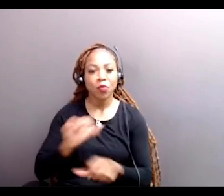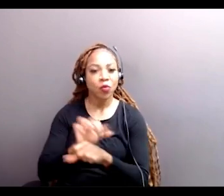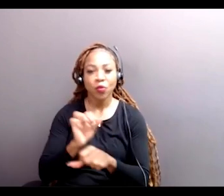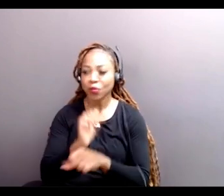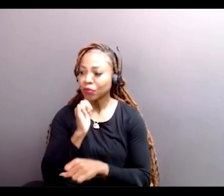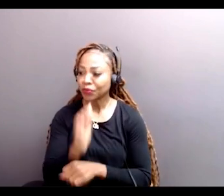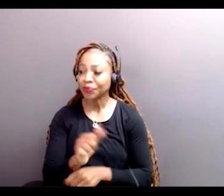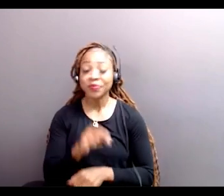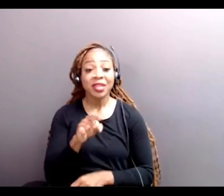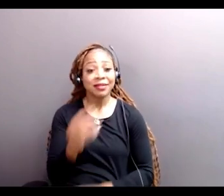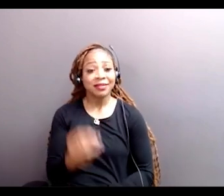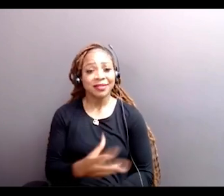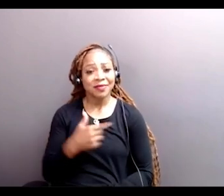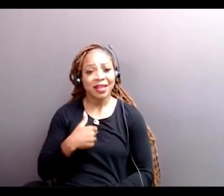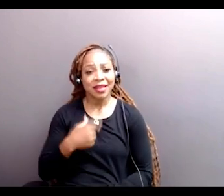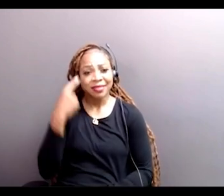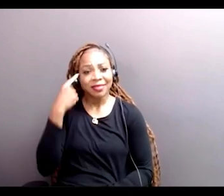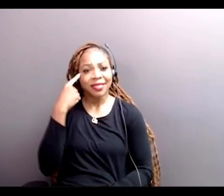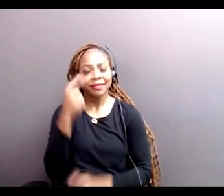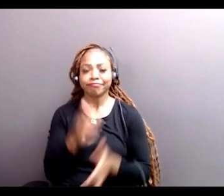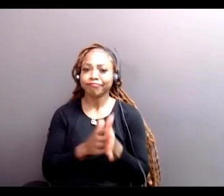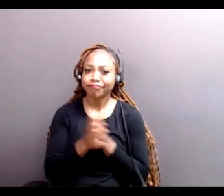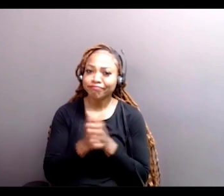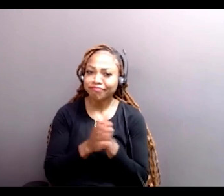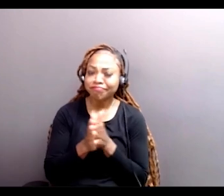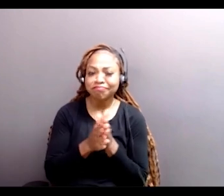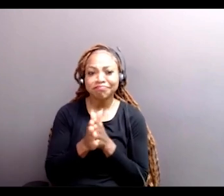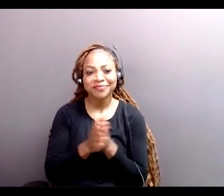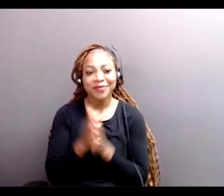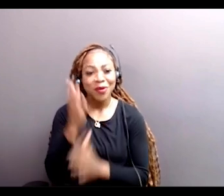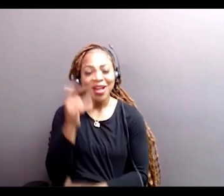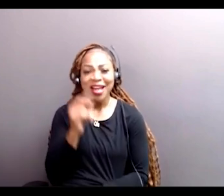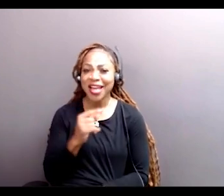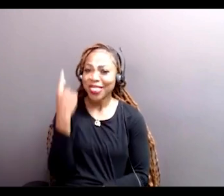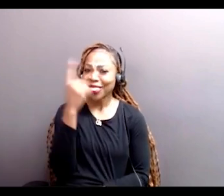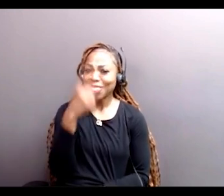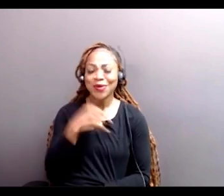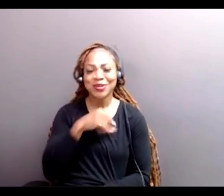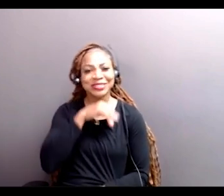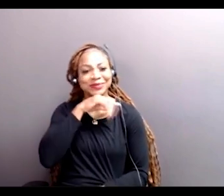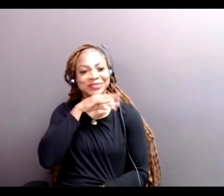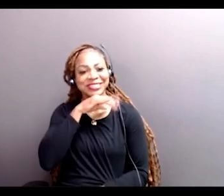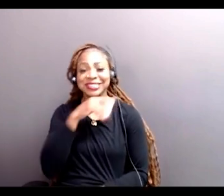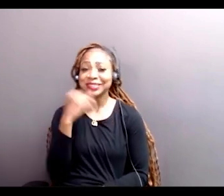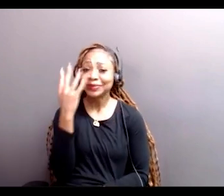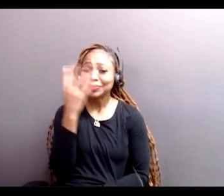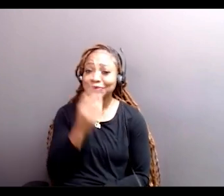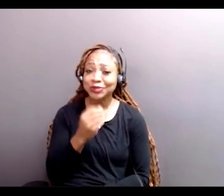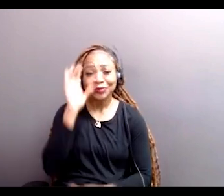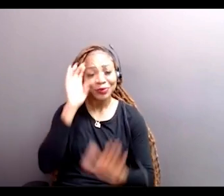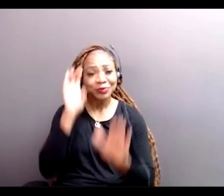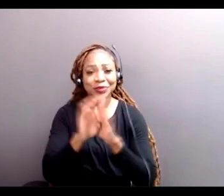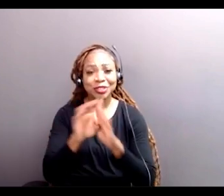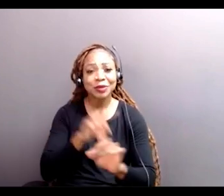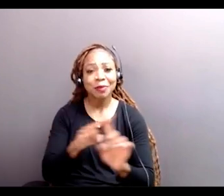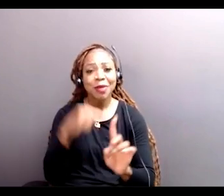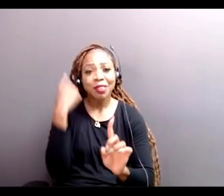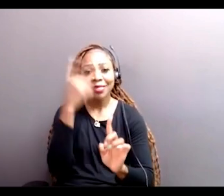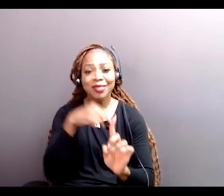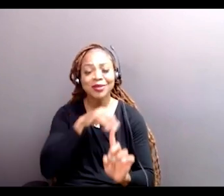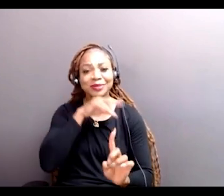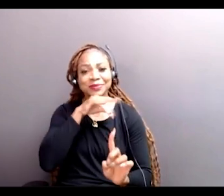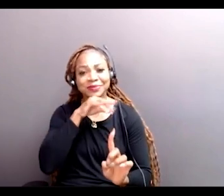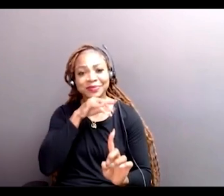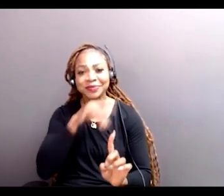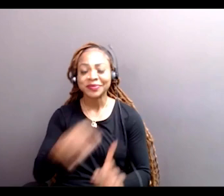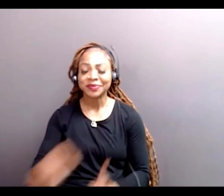And so this slide, which I think is so interesting, it looks messy. This is a beautiful image, but it looks messy. These are the